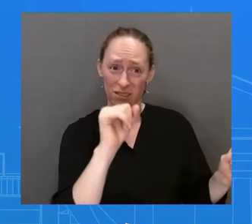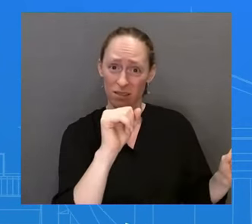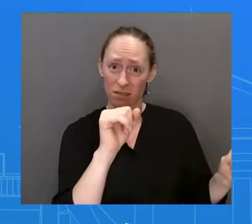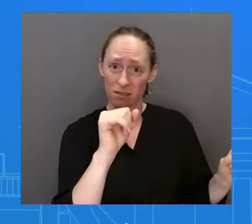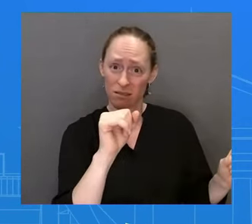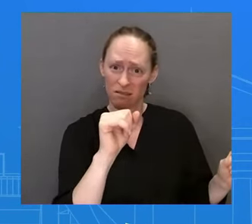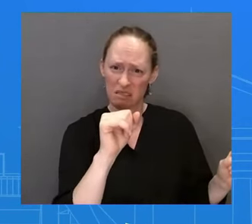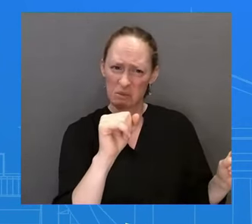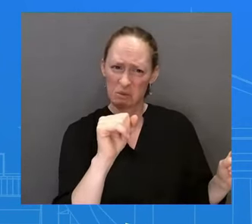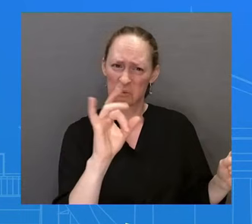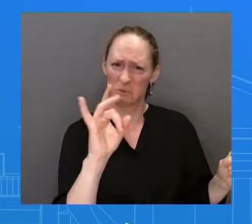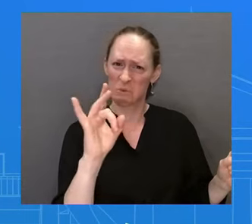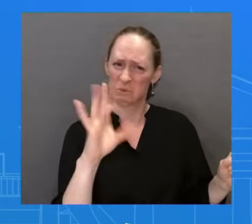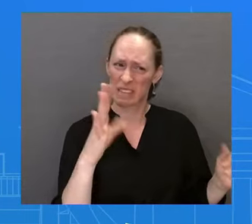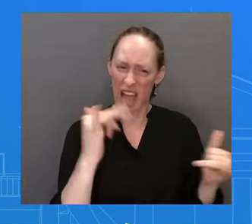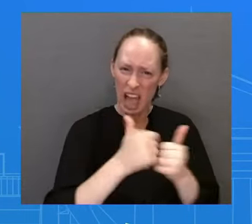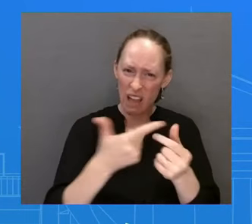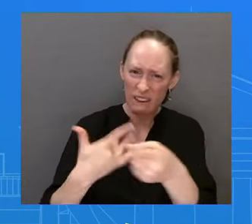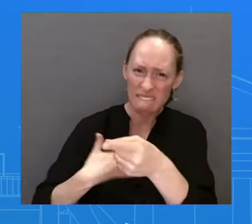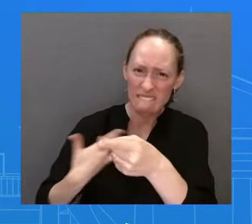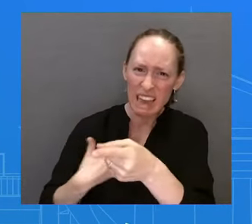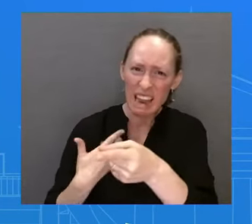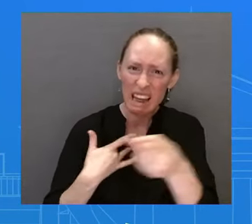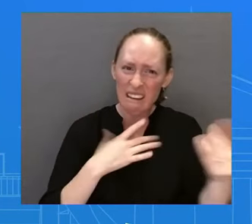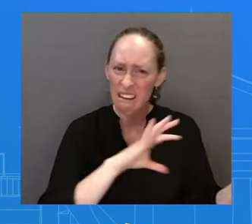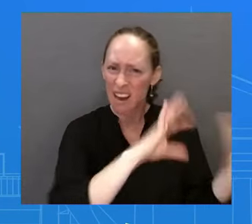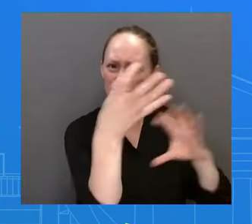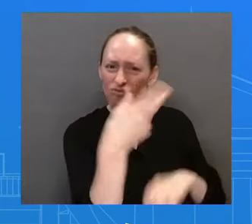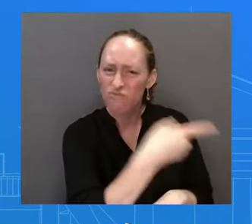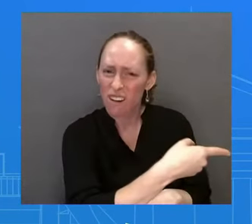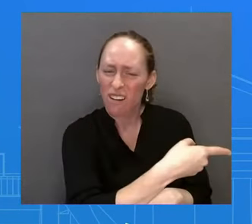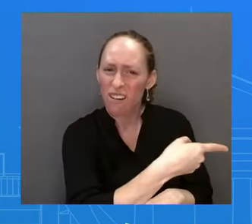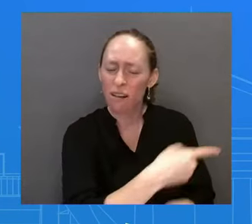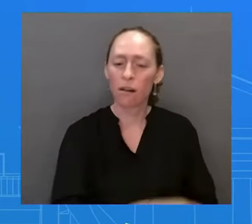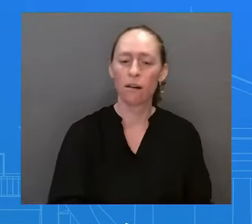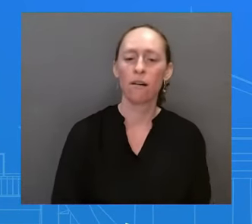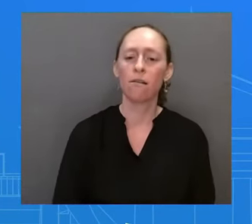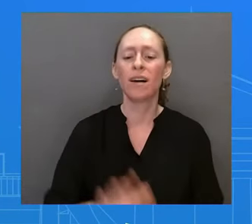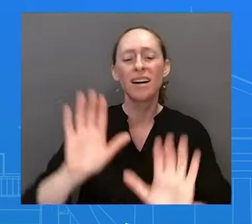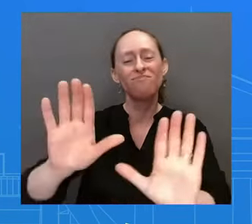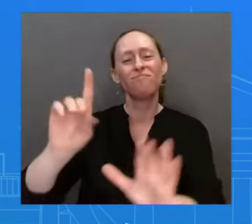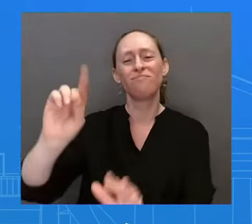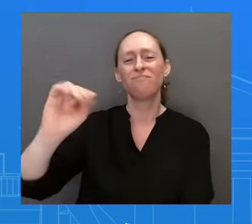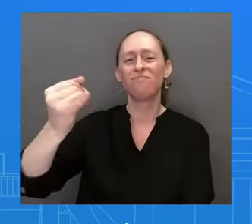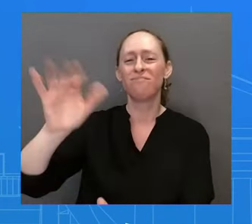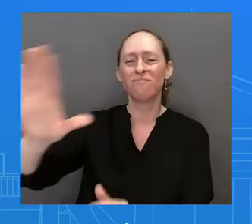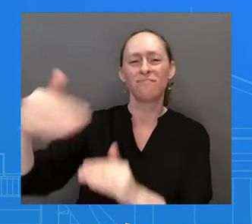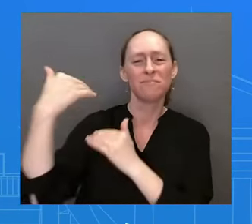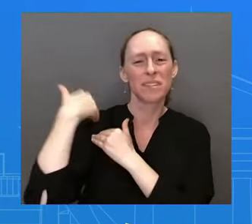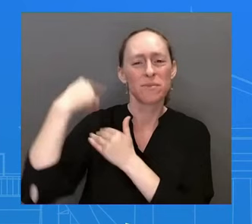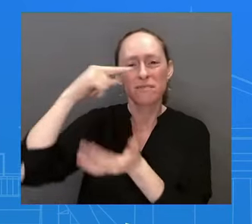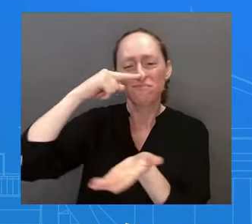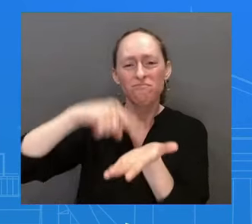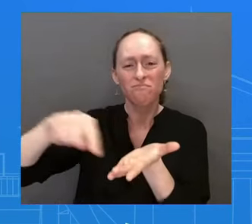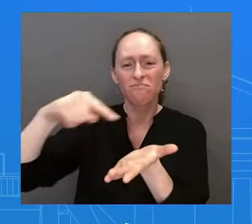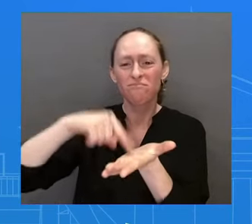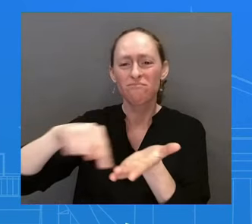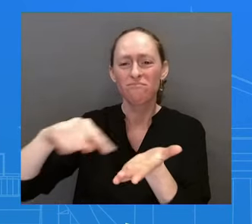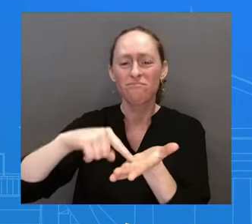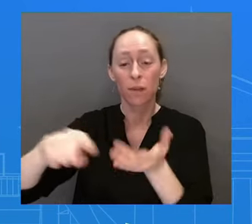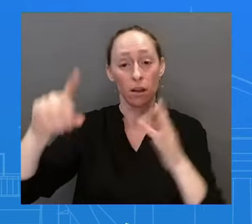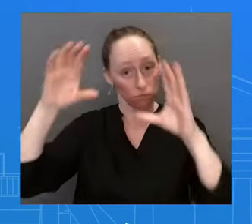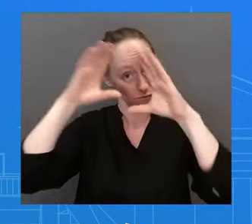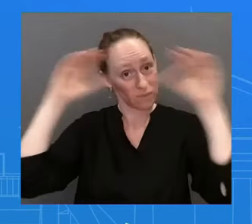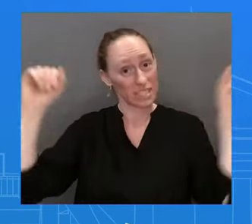Justice Department speak to this. His focus is on making sure, as commander-in-chief, that he can continue to defend the country, continue